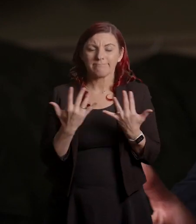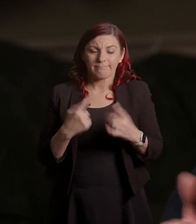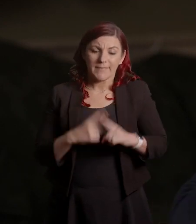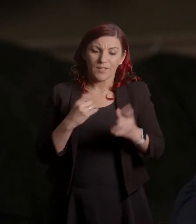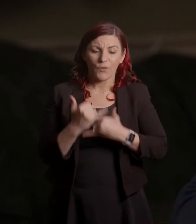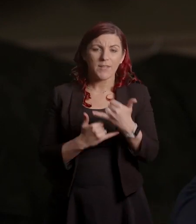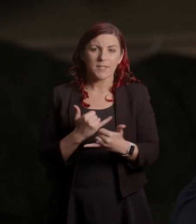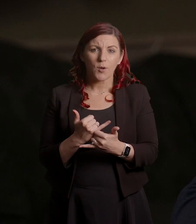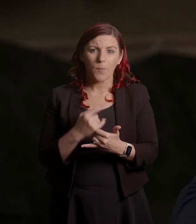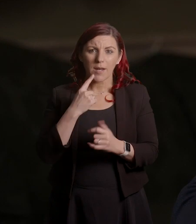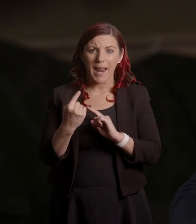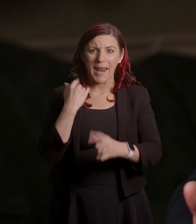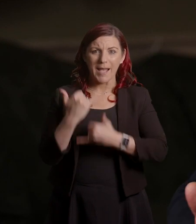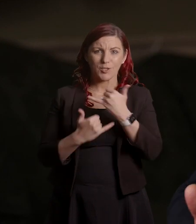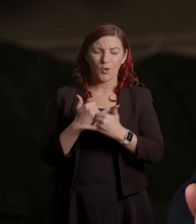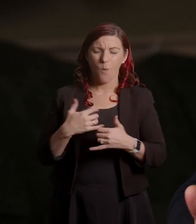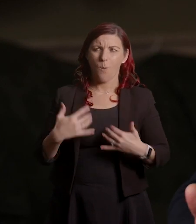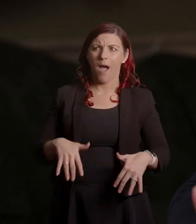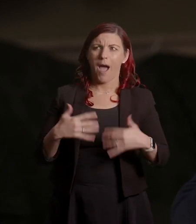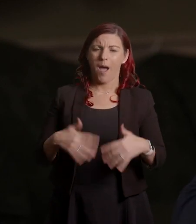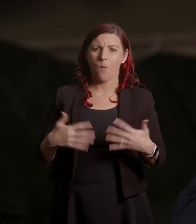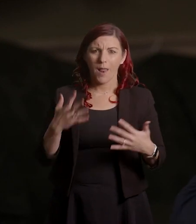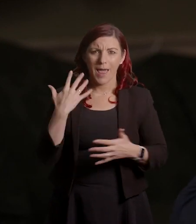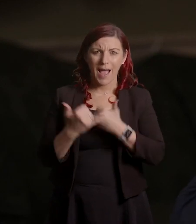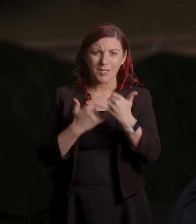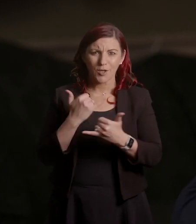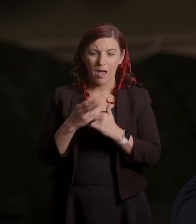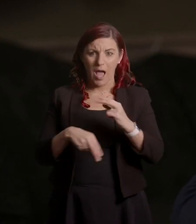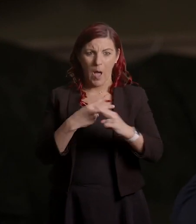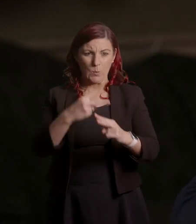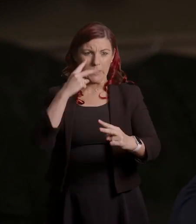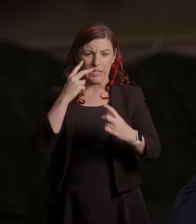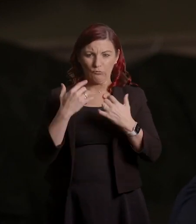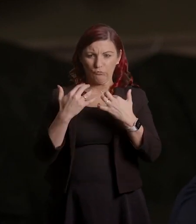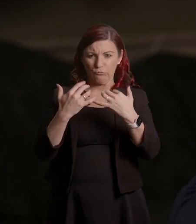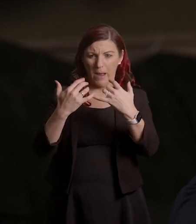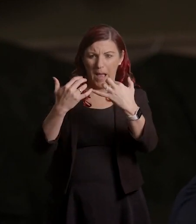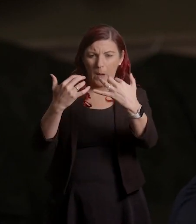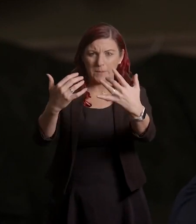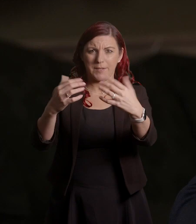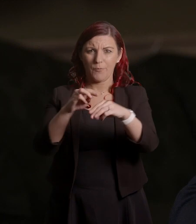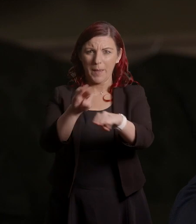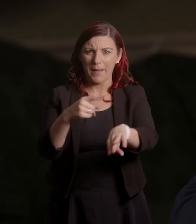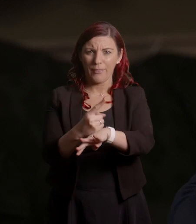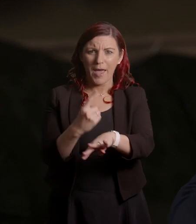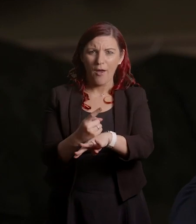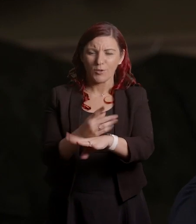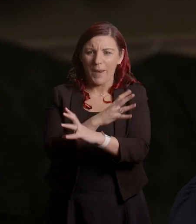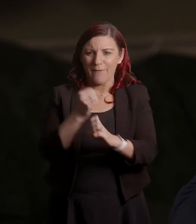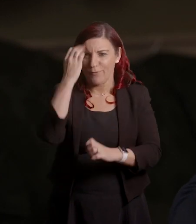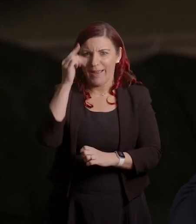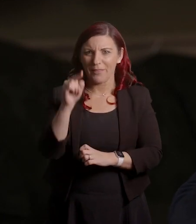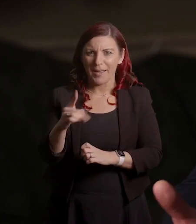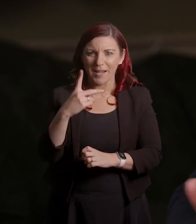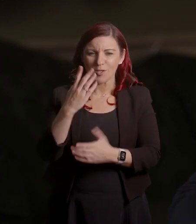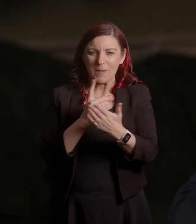it's obviously different this year. But last year was incredible. Like, those coming out to those scenes was something I think, you know, we'll never forget. I'm not always